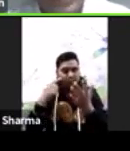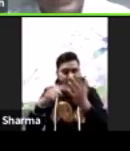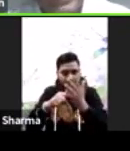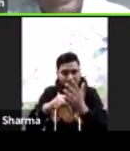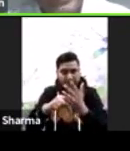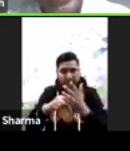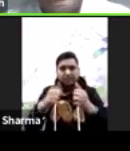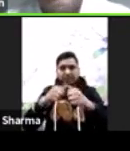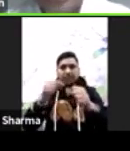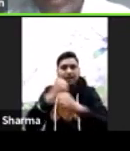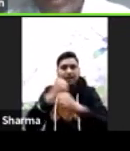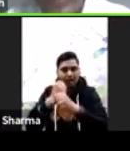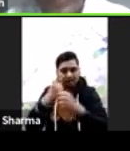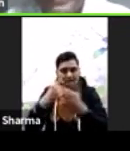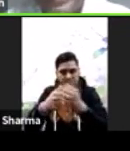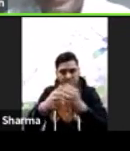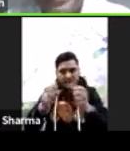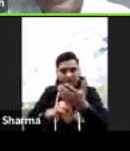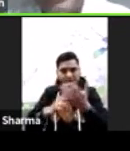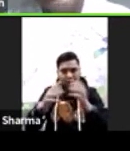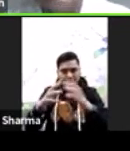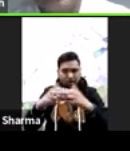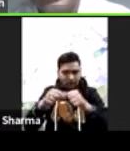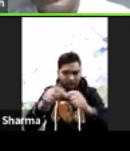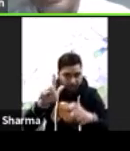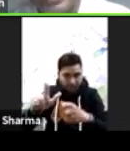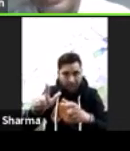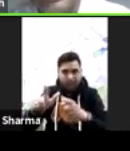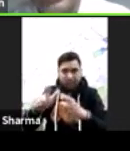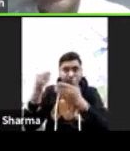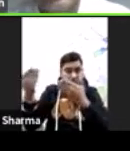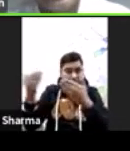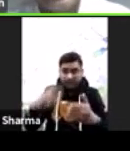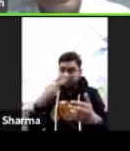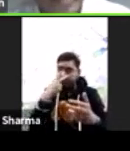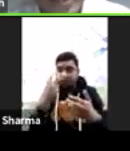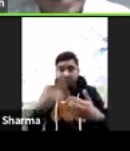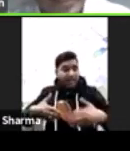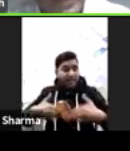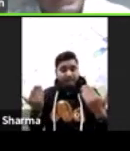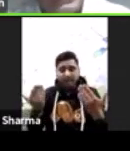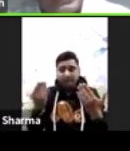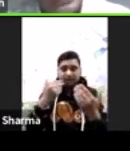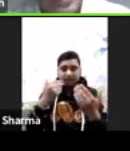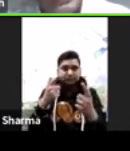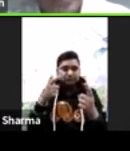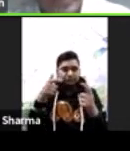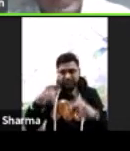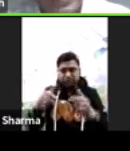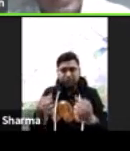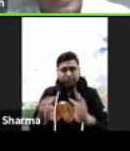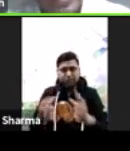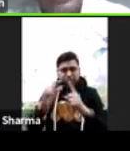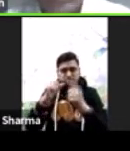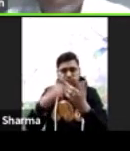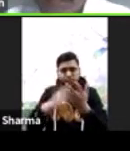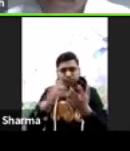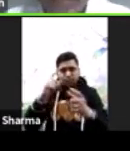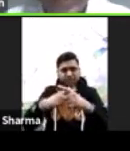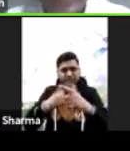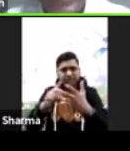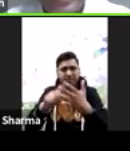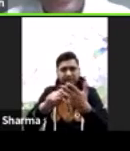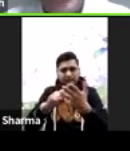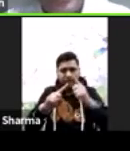from the front. It is no surprise that these projects have reached such tremendous heights and impact, as we have